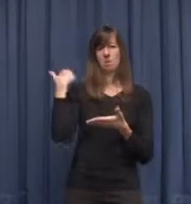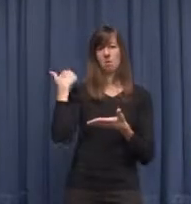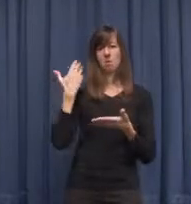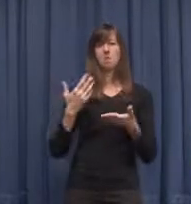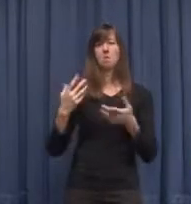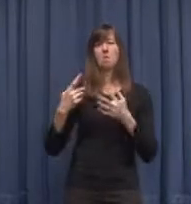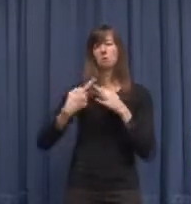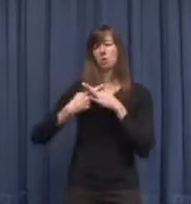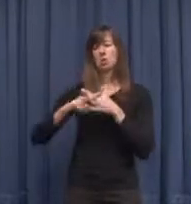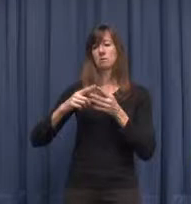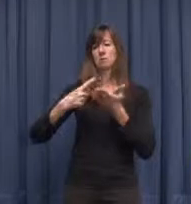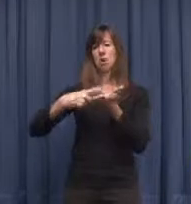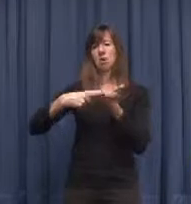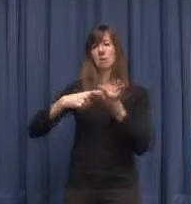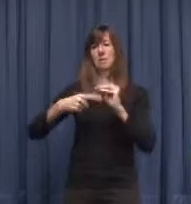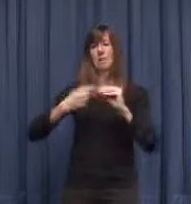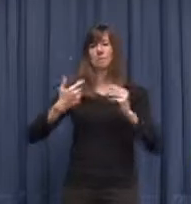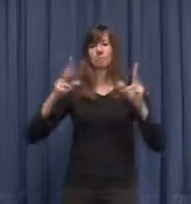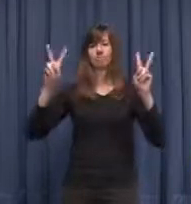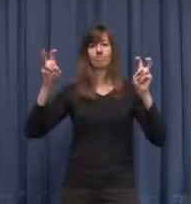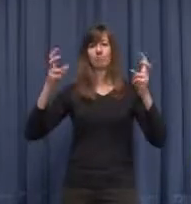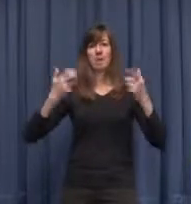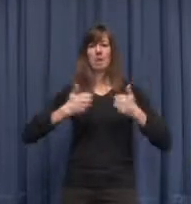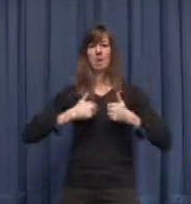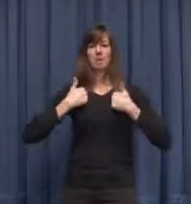up steam.